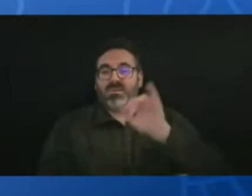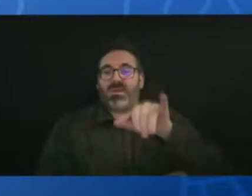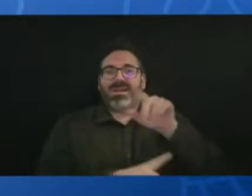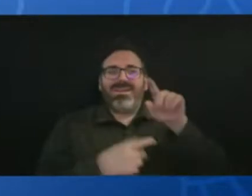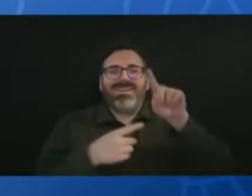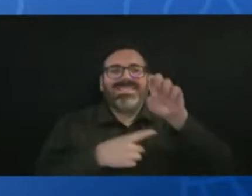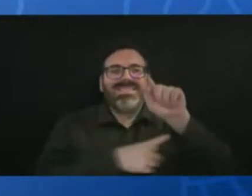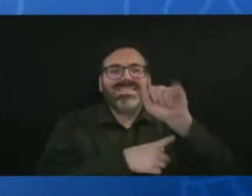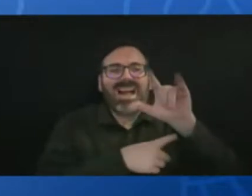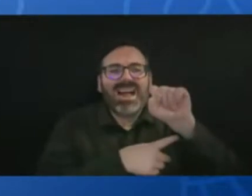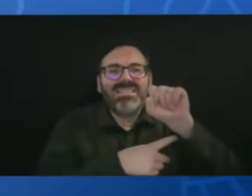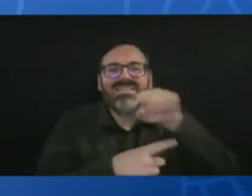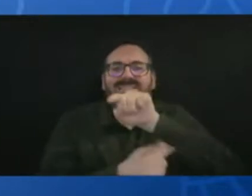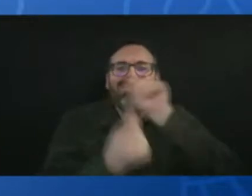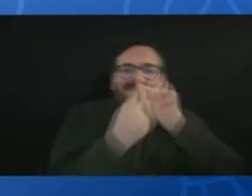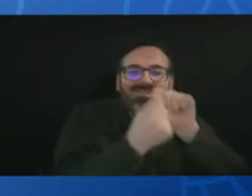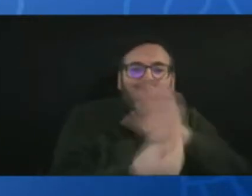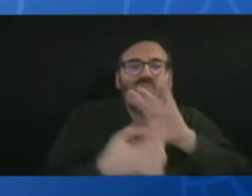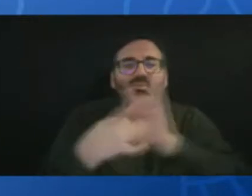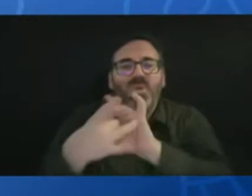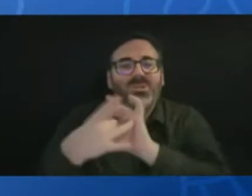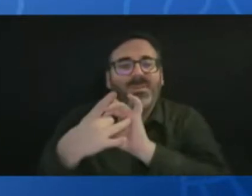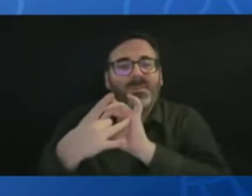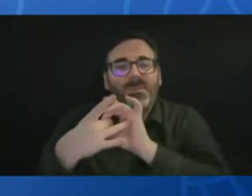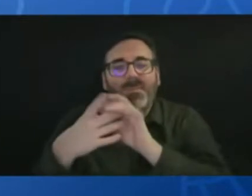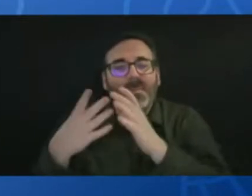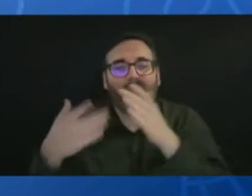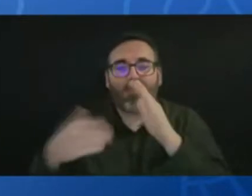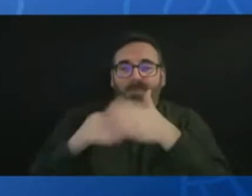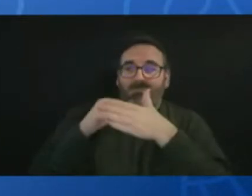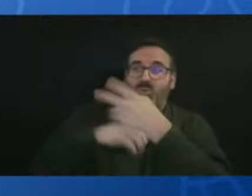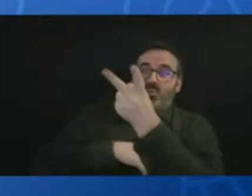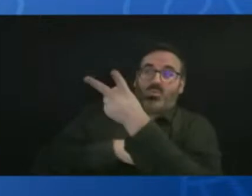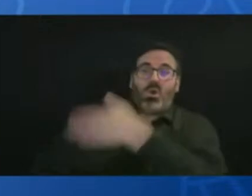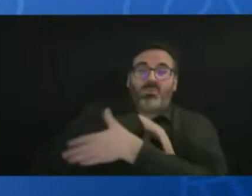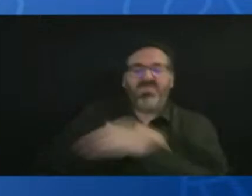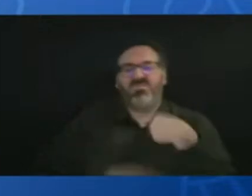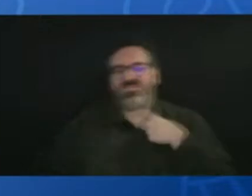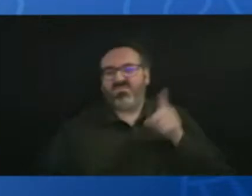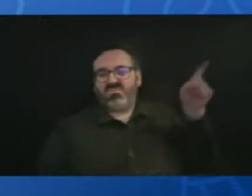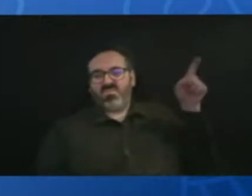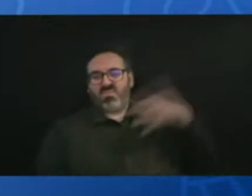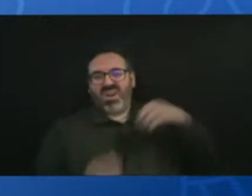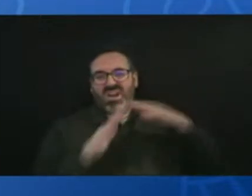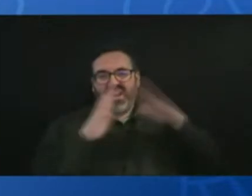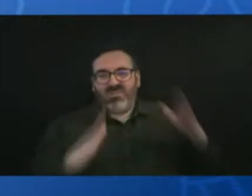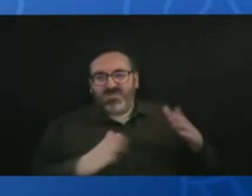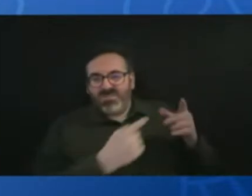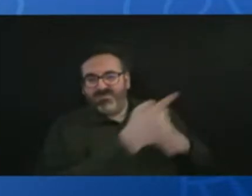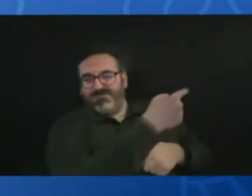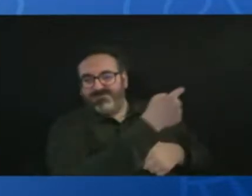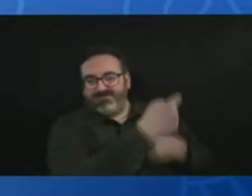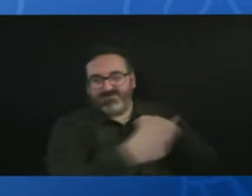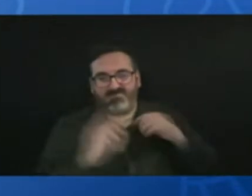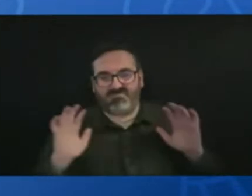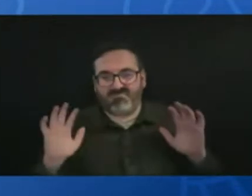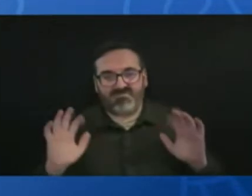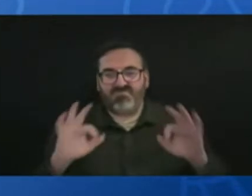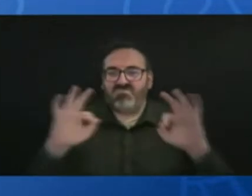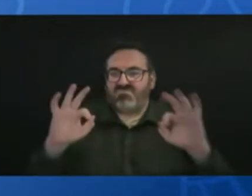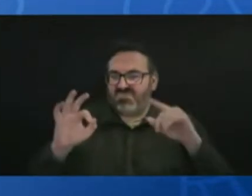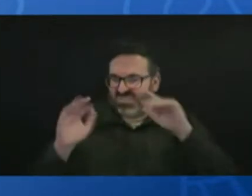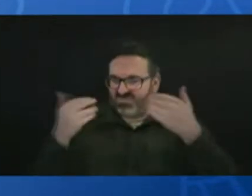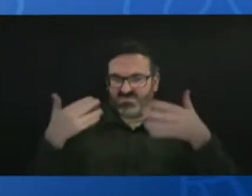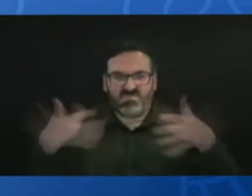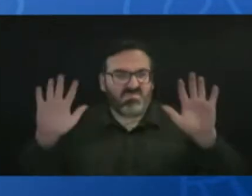White House for that. All right. I think that's it. All right. We're good. We're good. Thank you, everyone. I'm glad we got as much covered as we